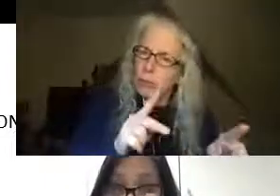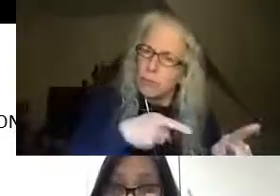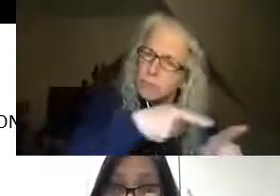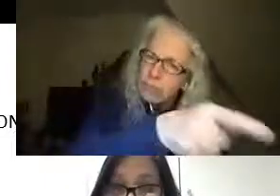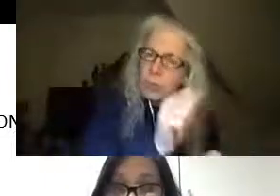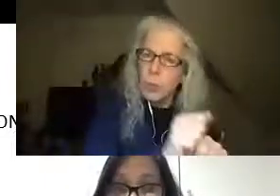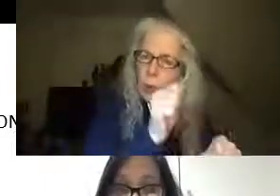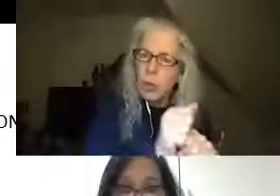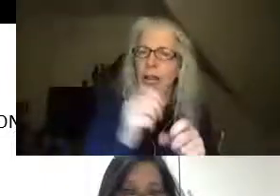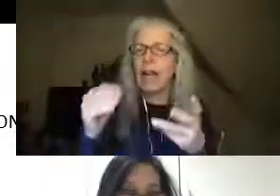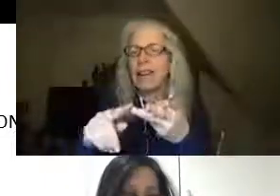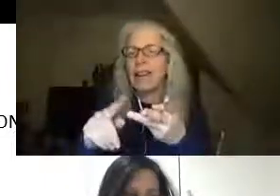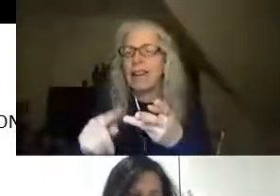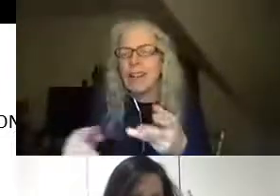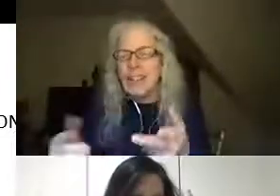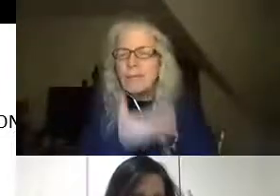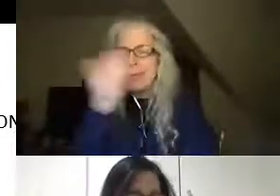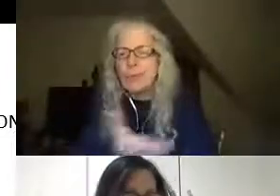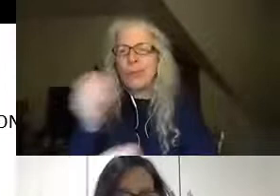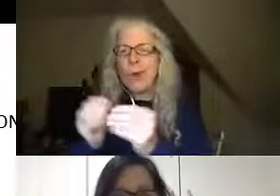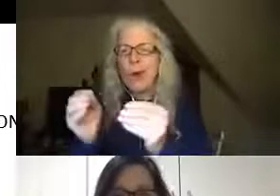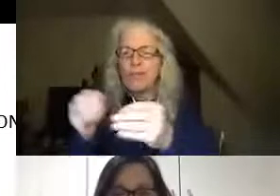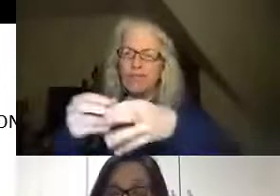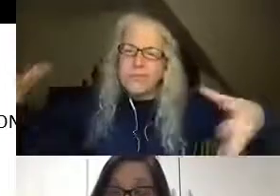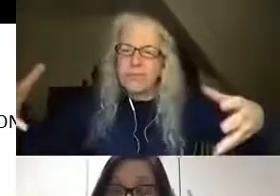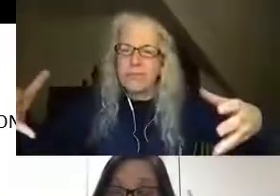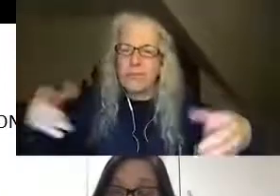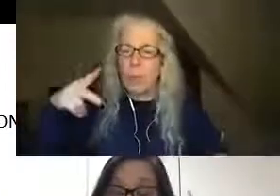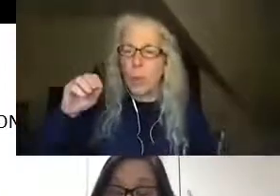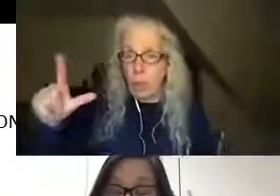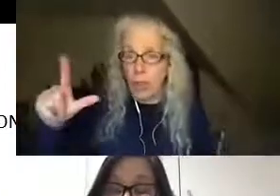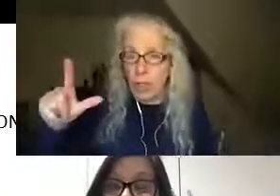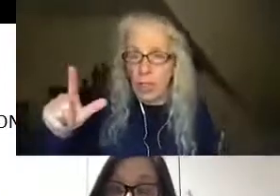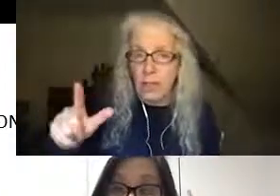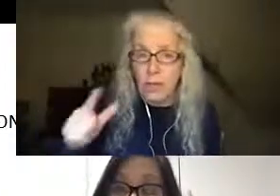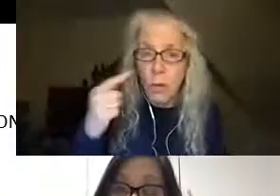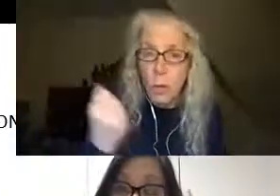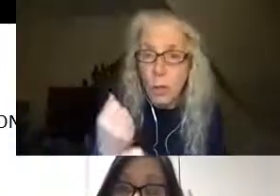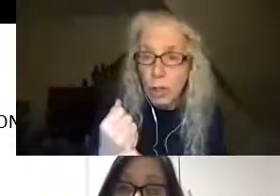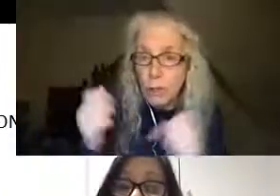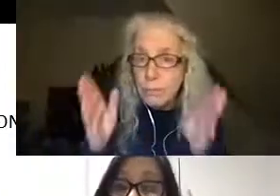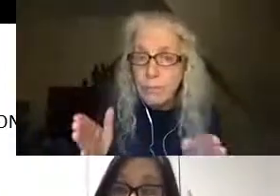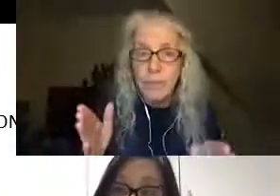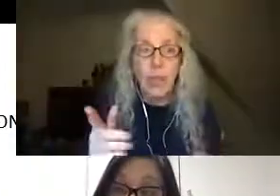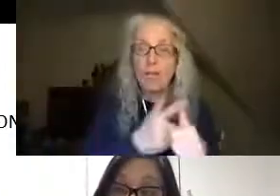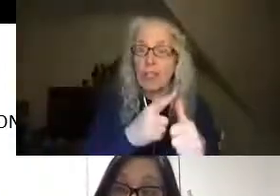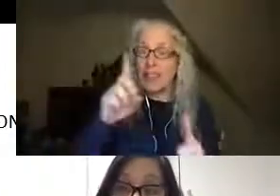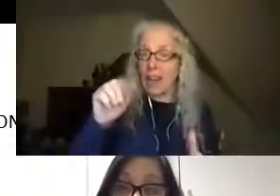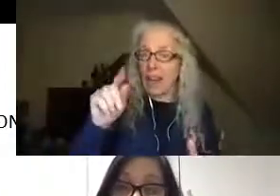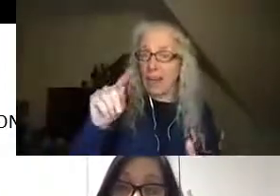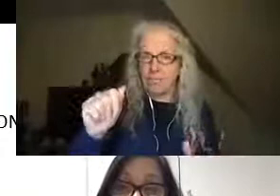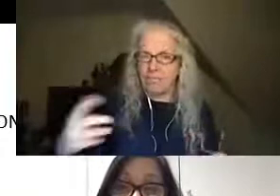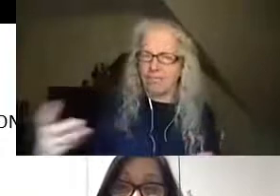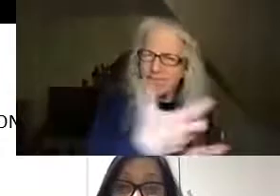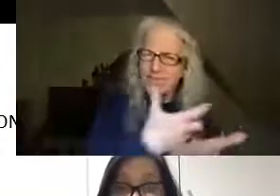development. So data collection includes these establishing baseline and current findings of any data